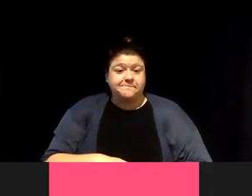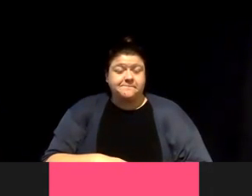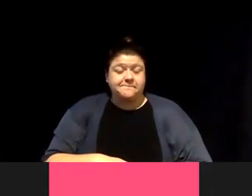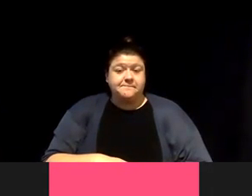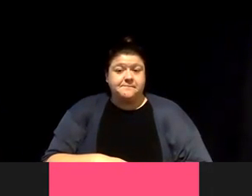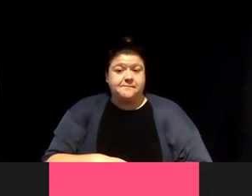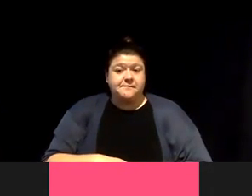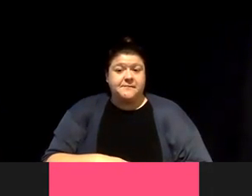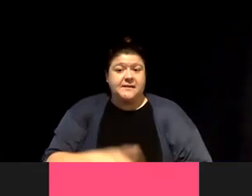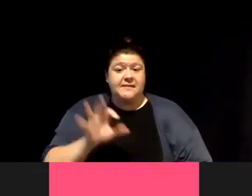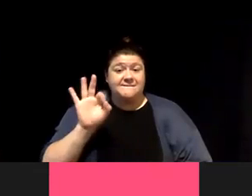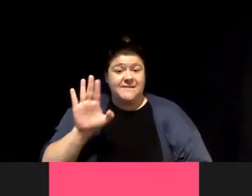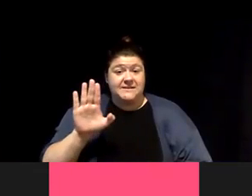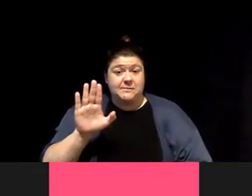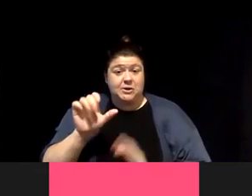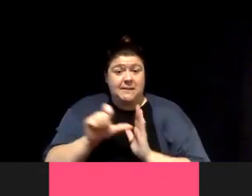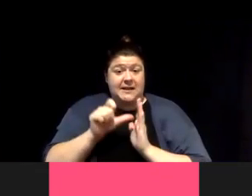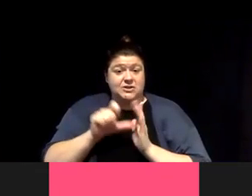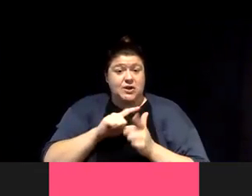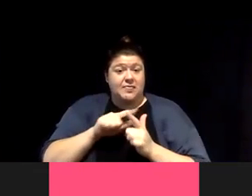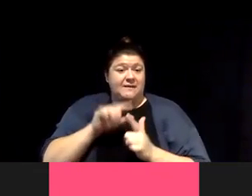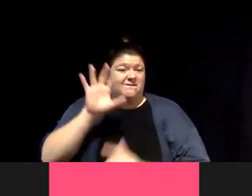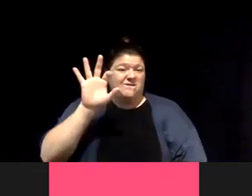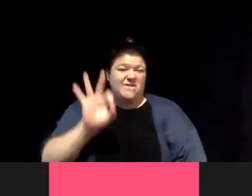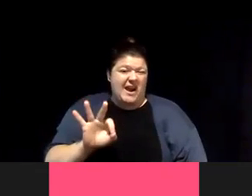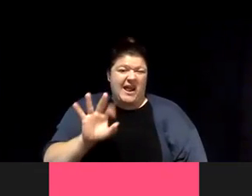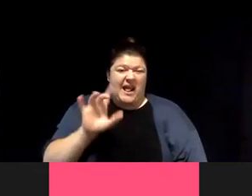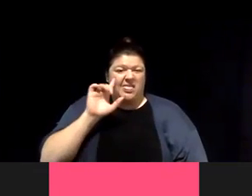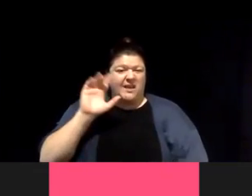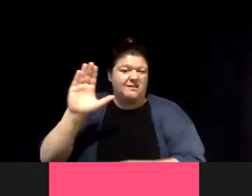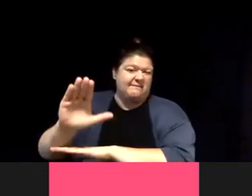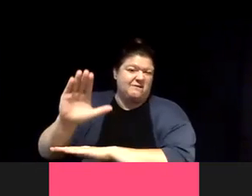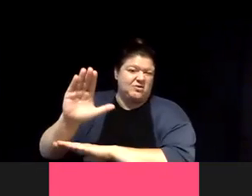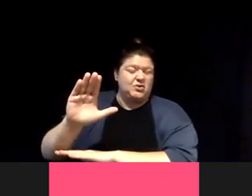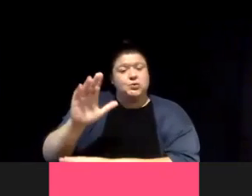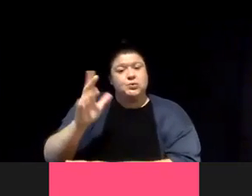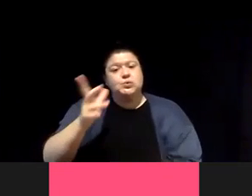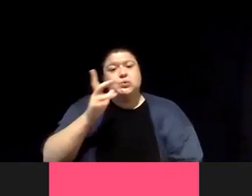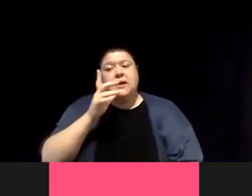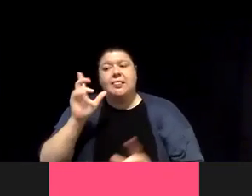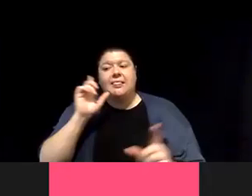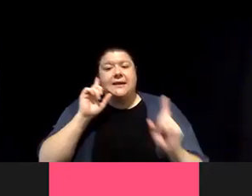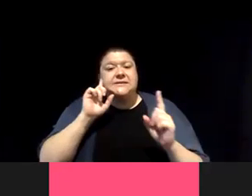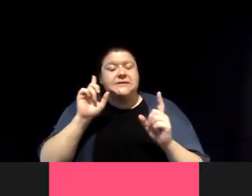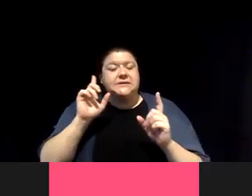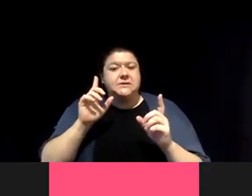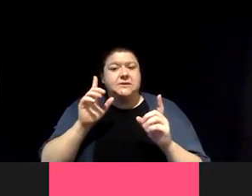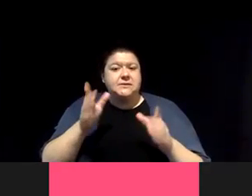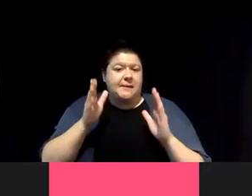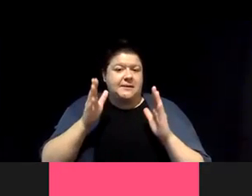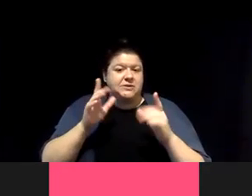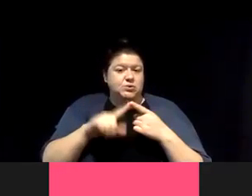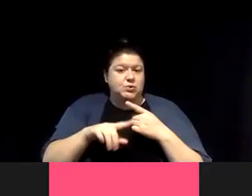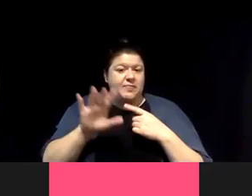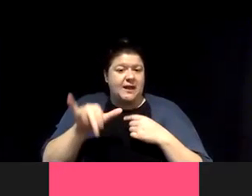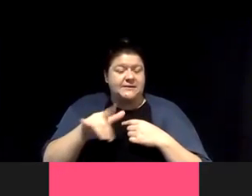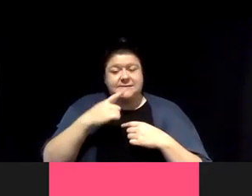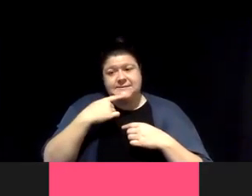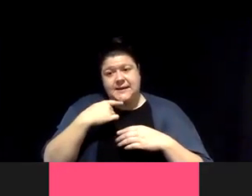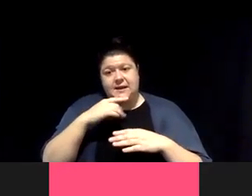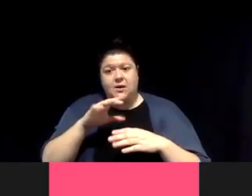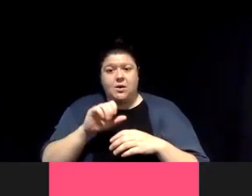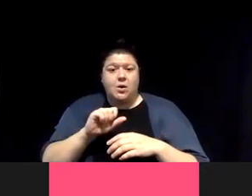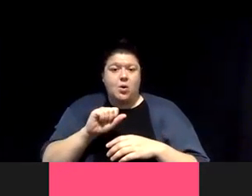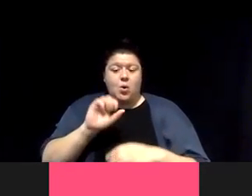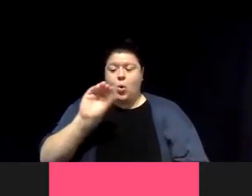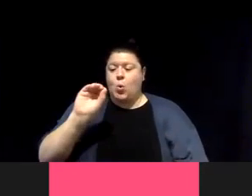The Facebook page, and then on Friday, I don't know, midday or something, listen to, they'll let you know, okay, they'll say